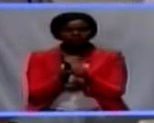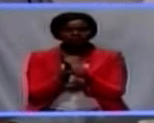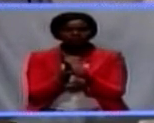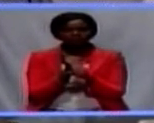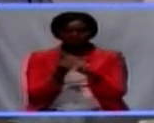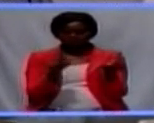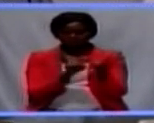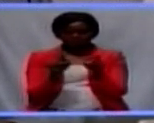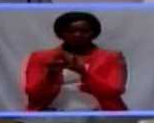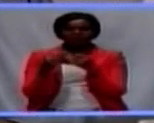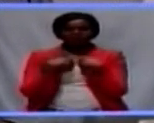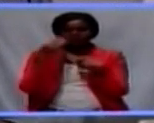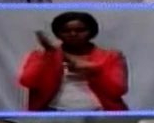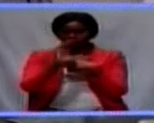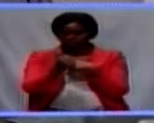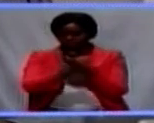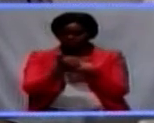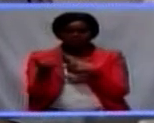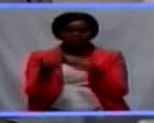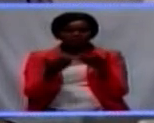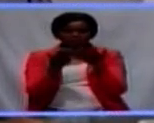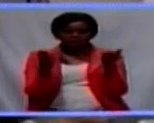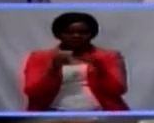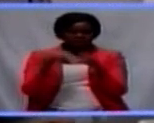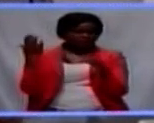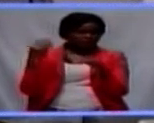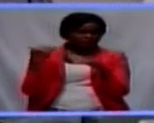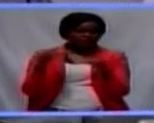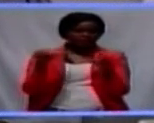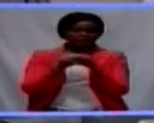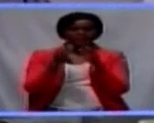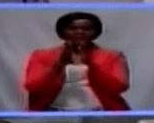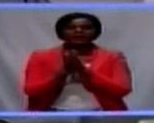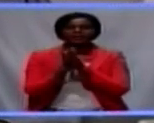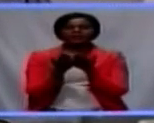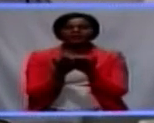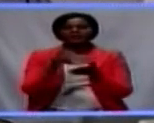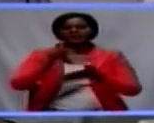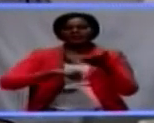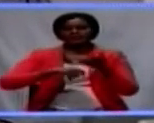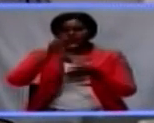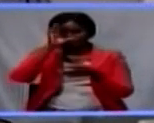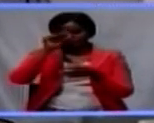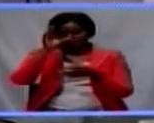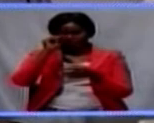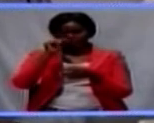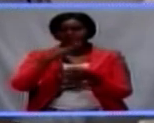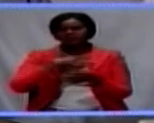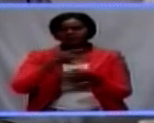never been anywhere in the past, including the Bible, where a taxman was